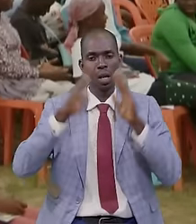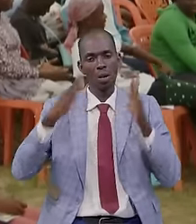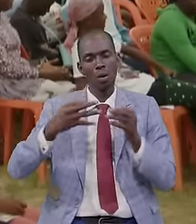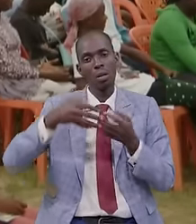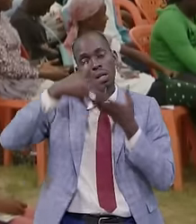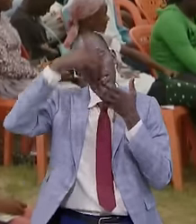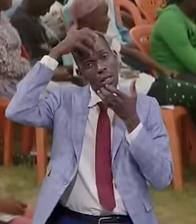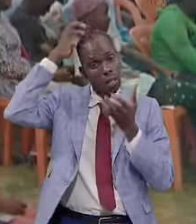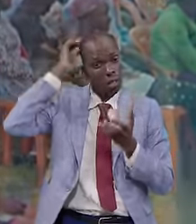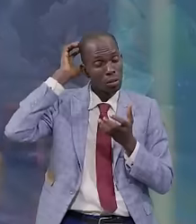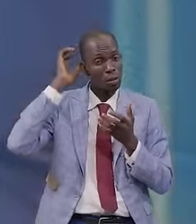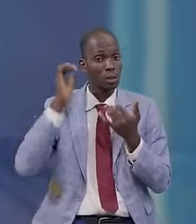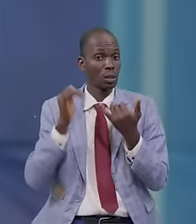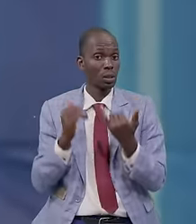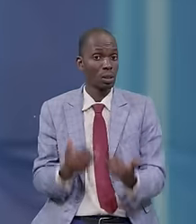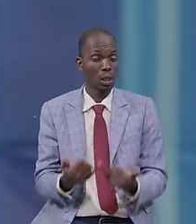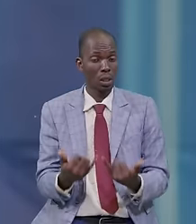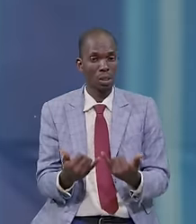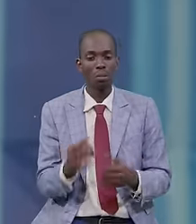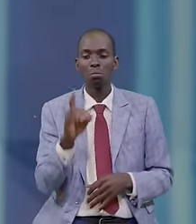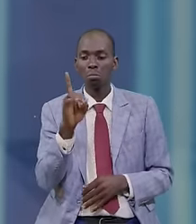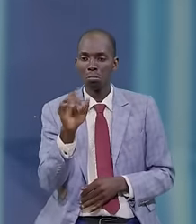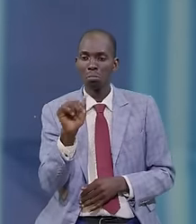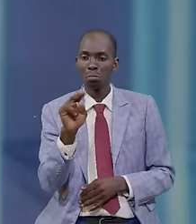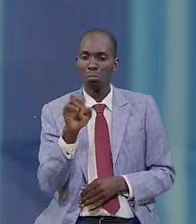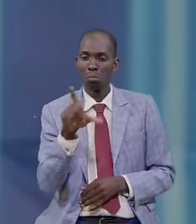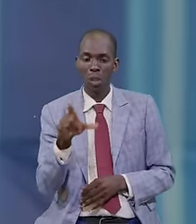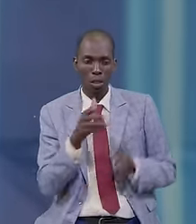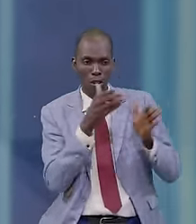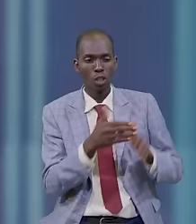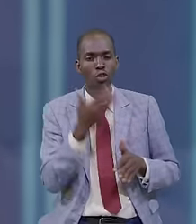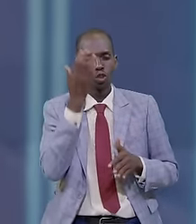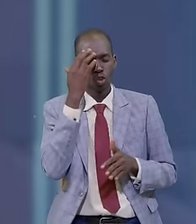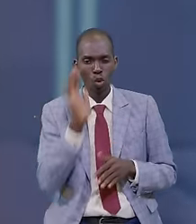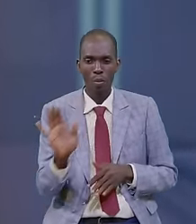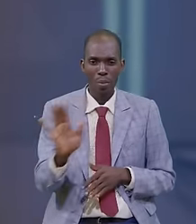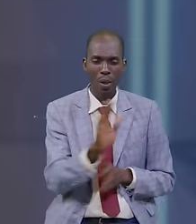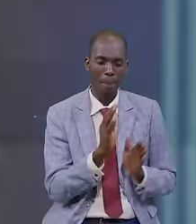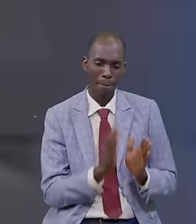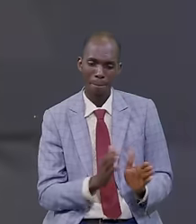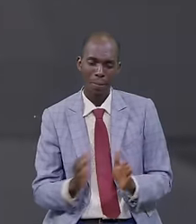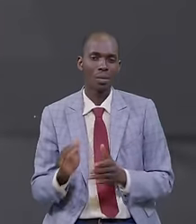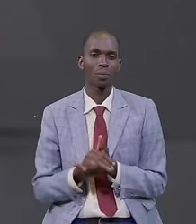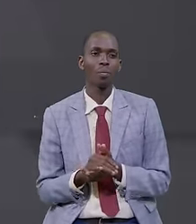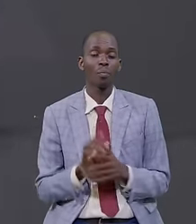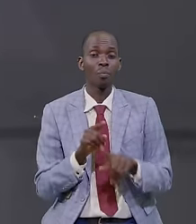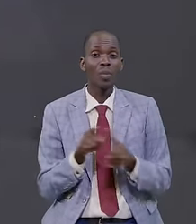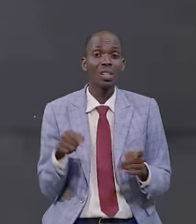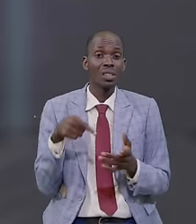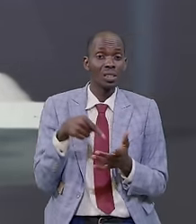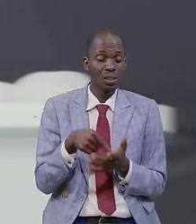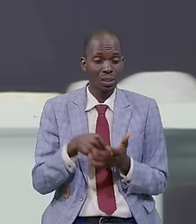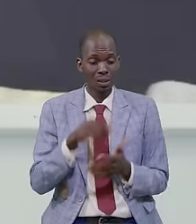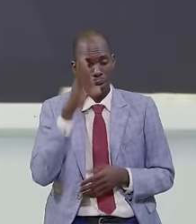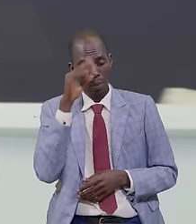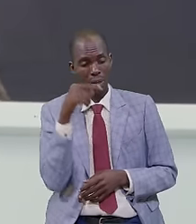Daniel knew about that eddy, but this is a man, the furnace of fire, the den